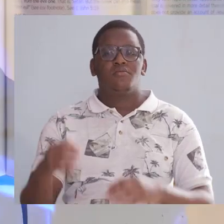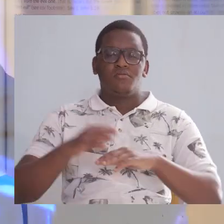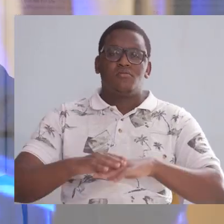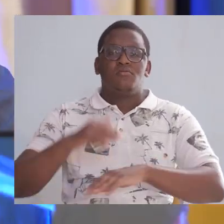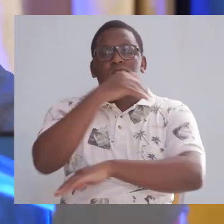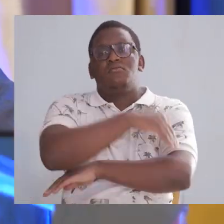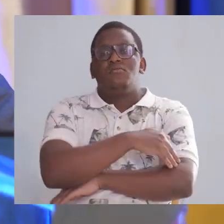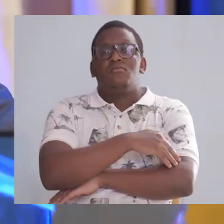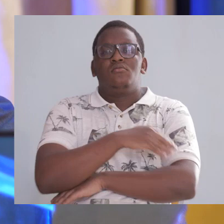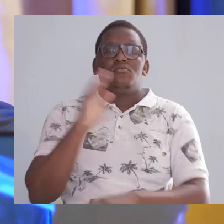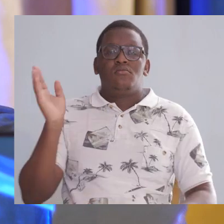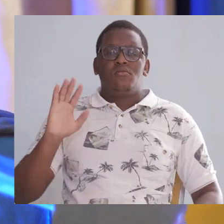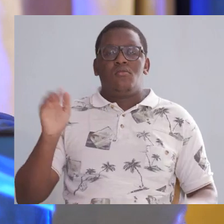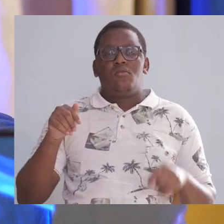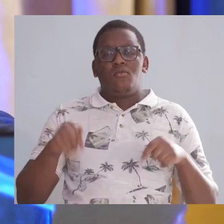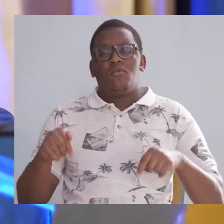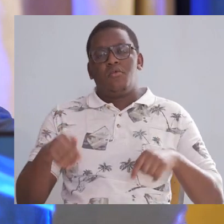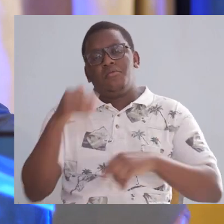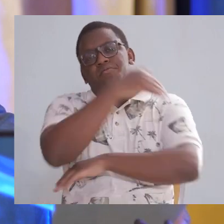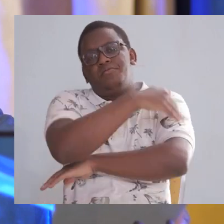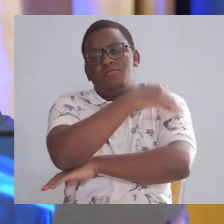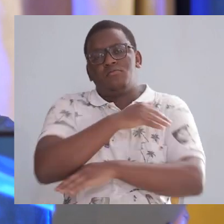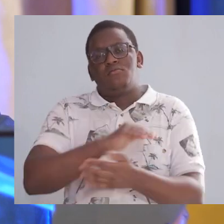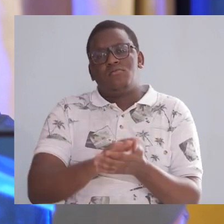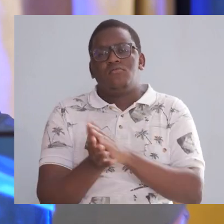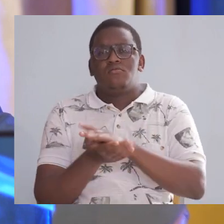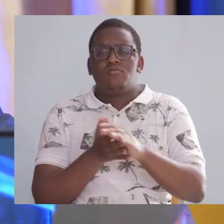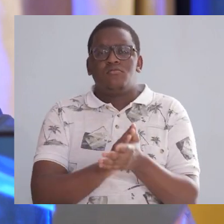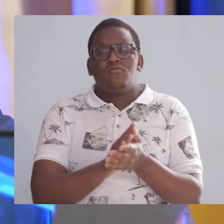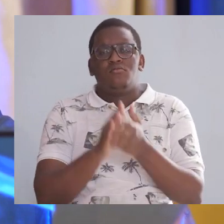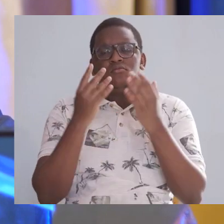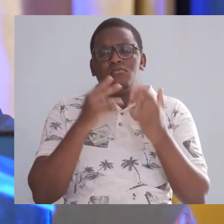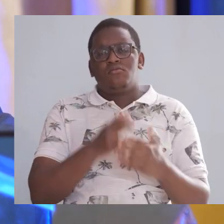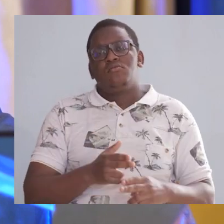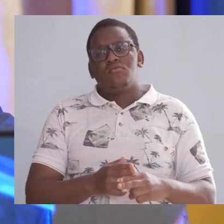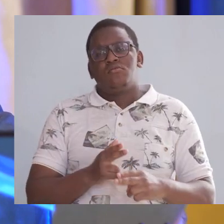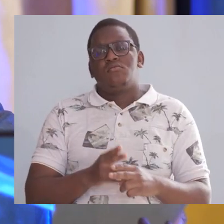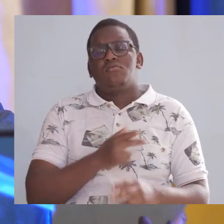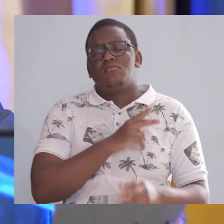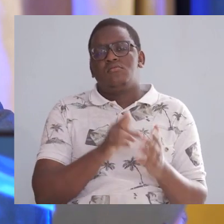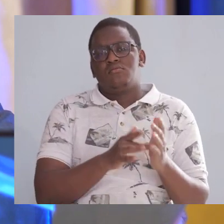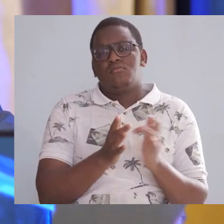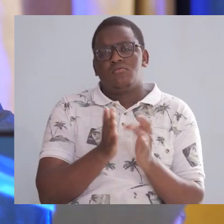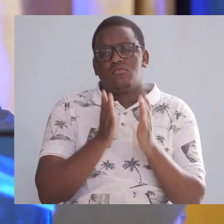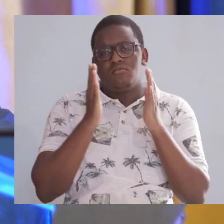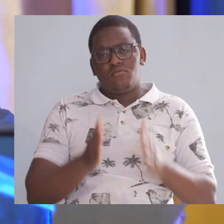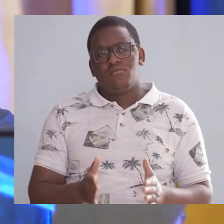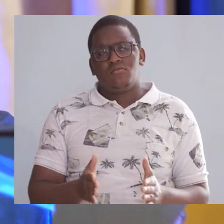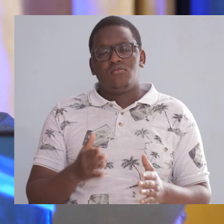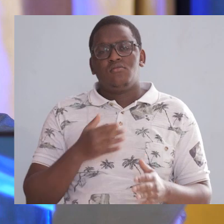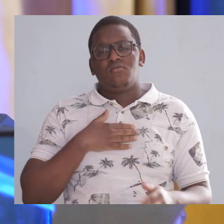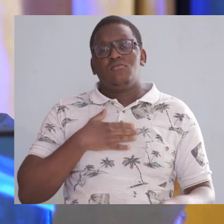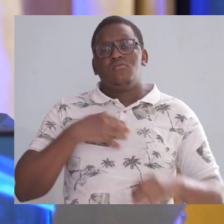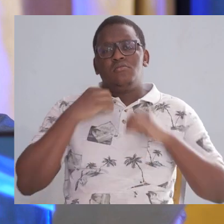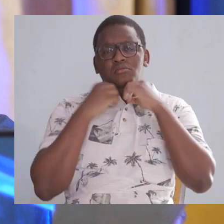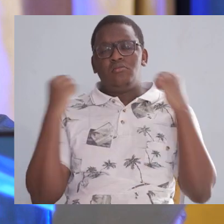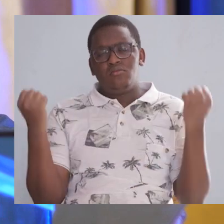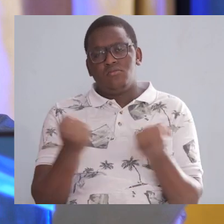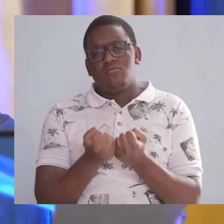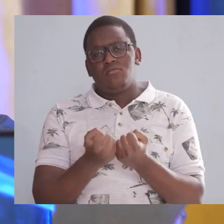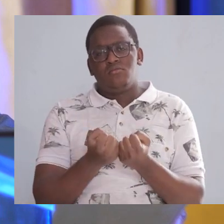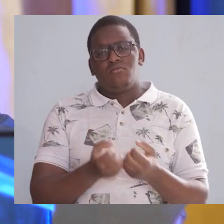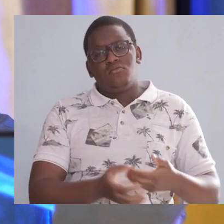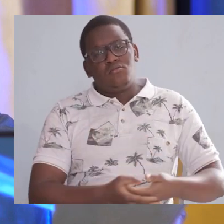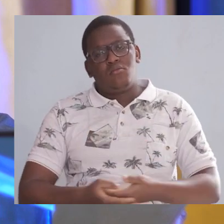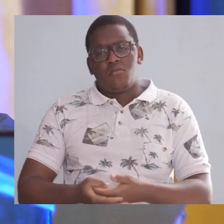Good evening. I greet you this evening in the precious name of our Lord and Savior, Jesus Christ, who is also my Lord and Savior. He has continued to sustain me and take care of